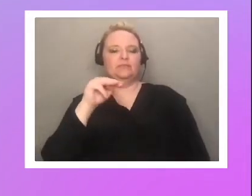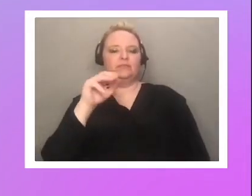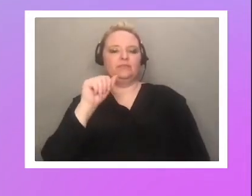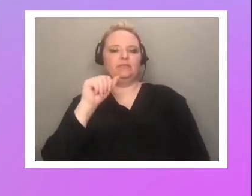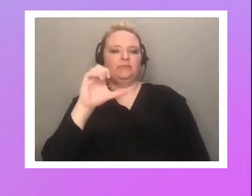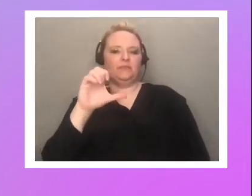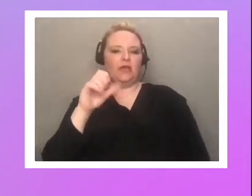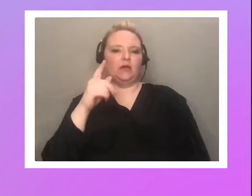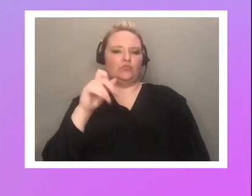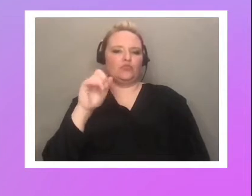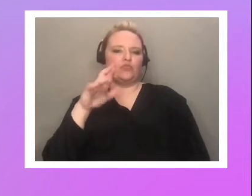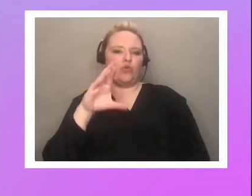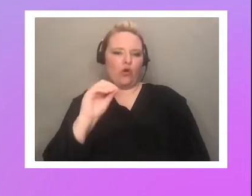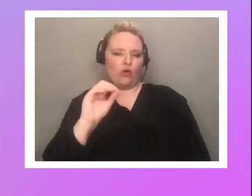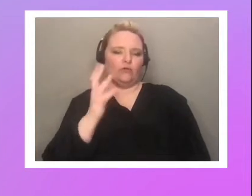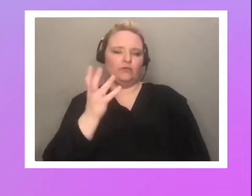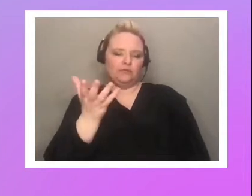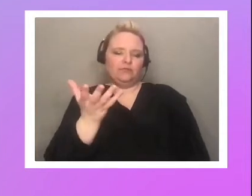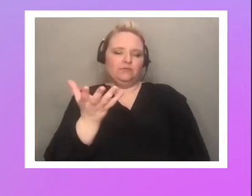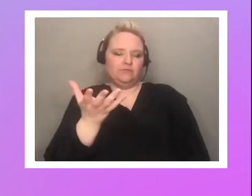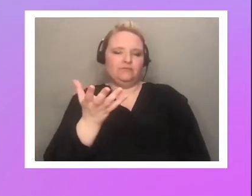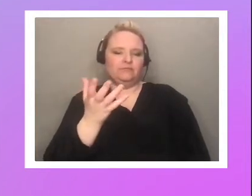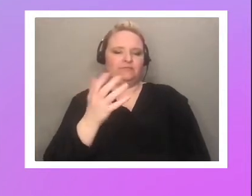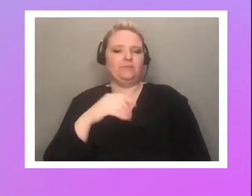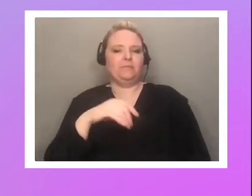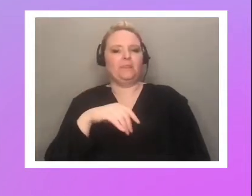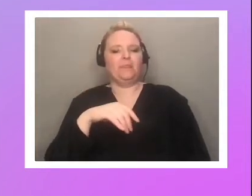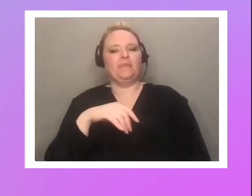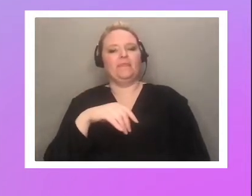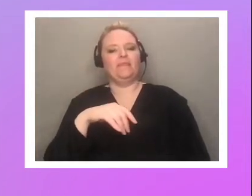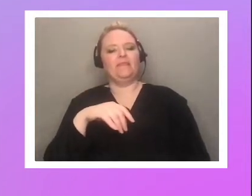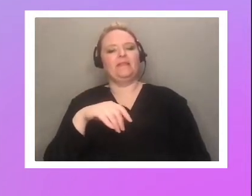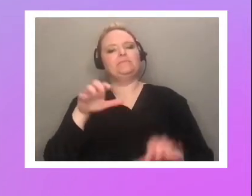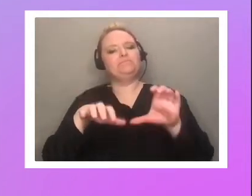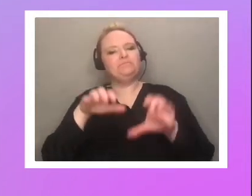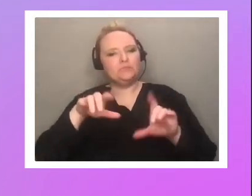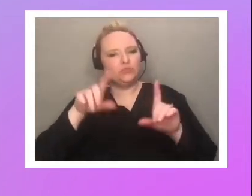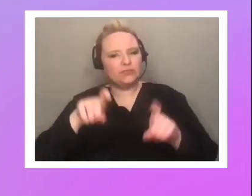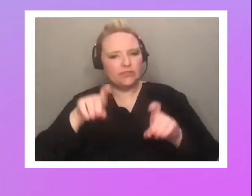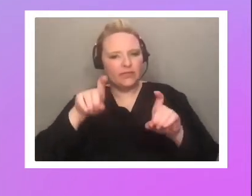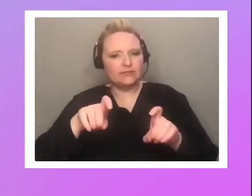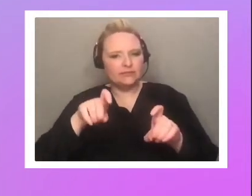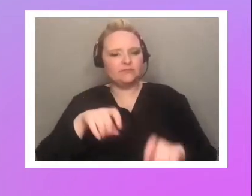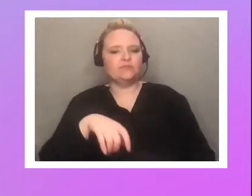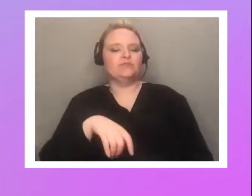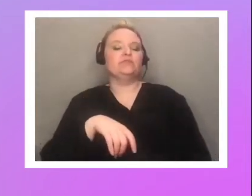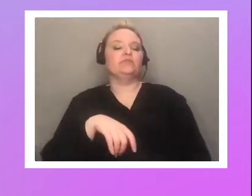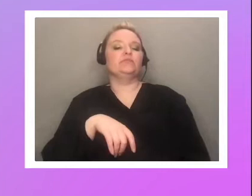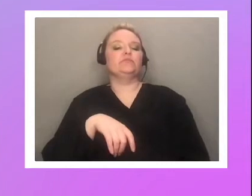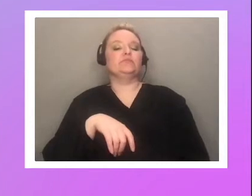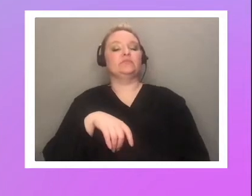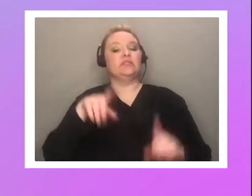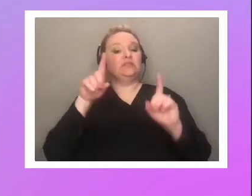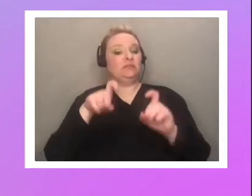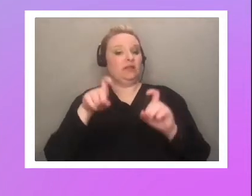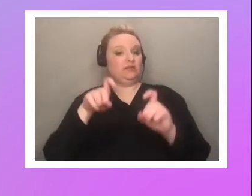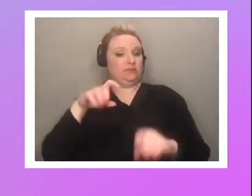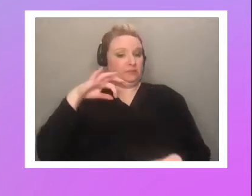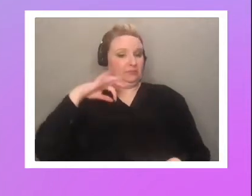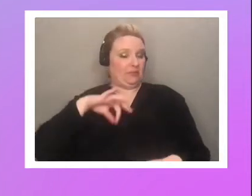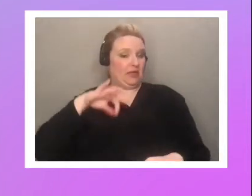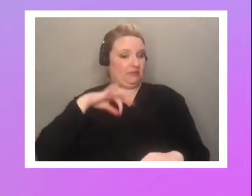MacBook Pro. So, so keyboard testing. Keyboard testing has the benefits of